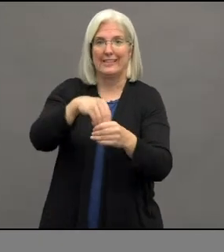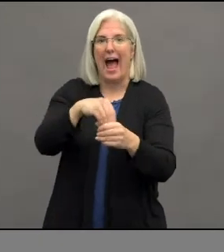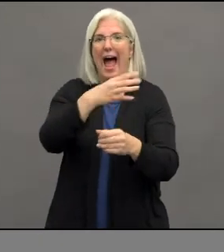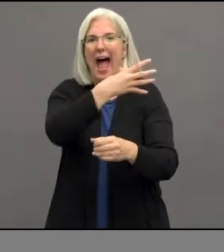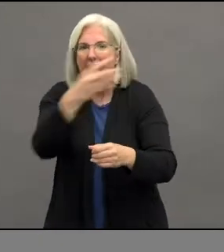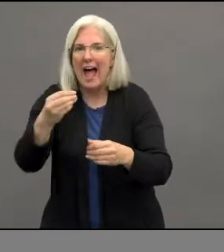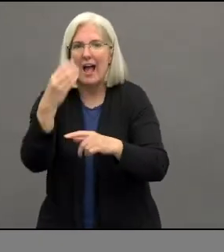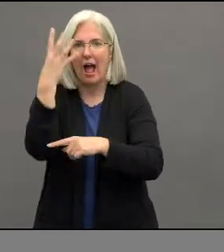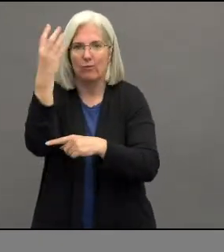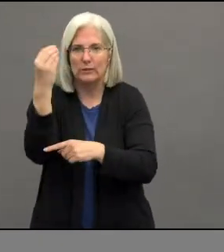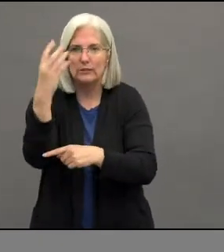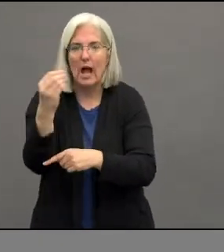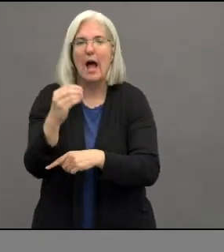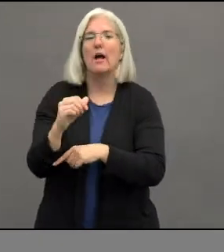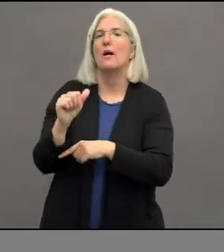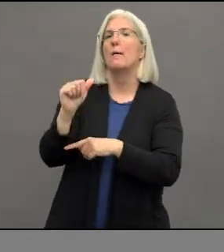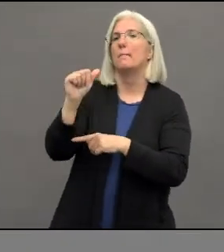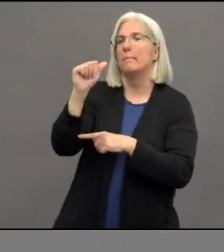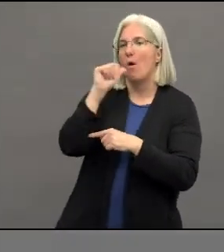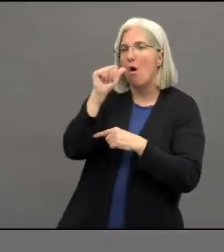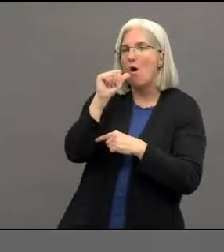distillers where no meals is provided.